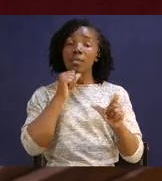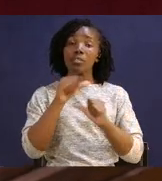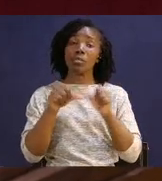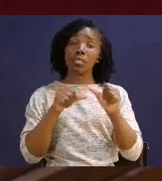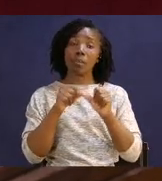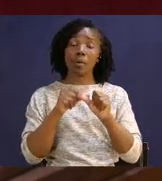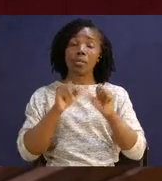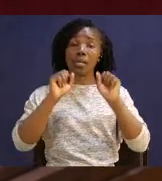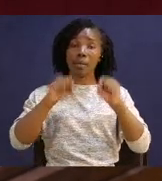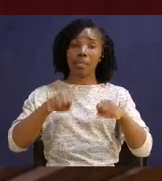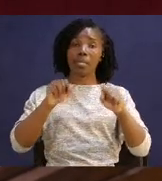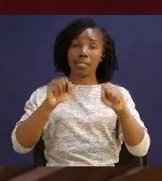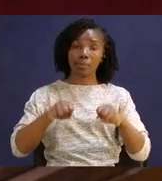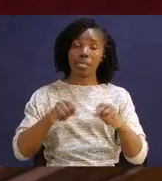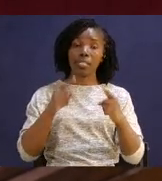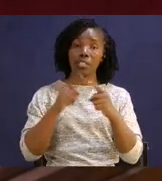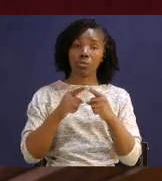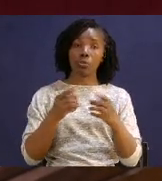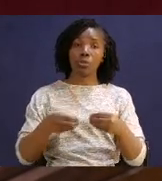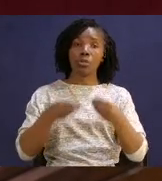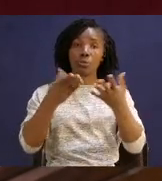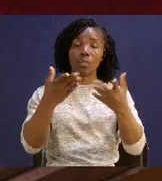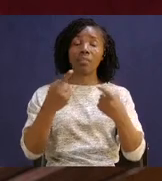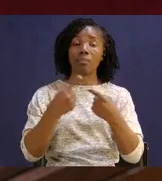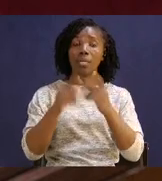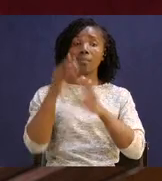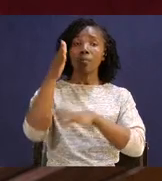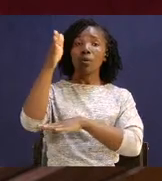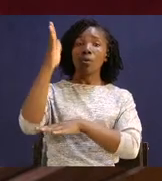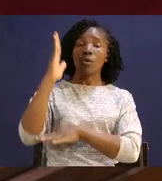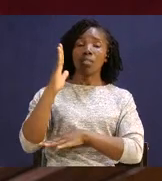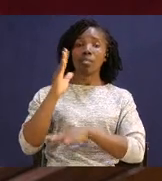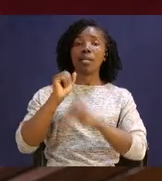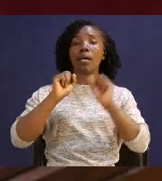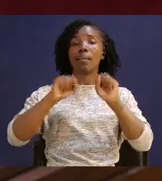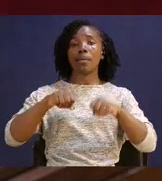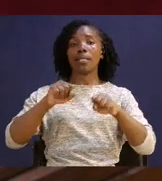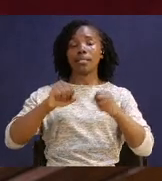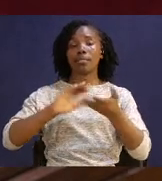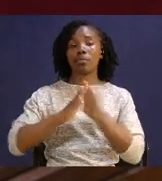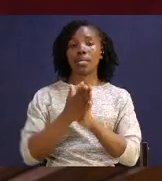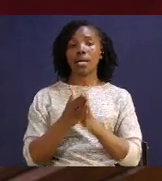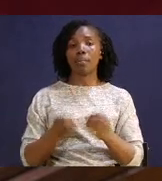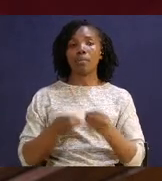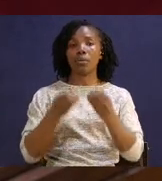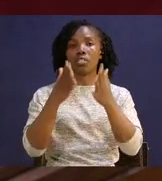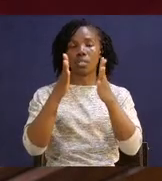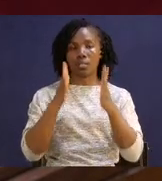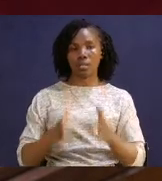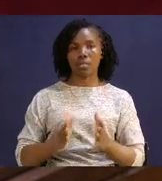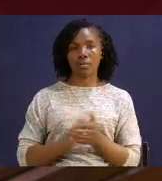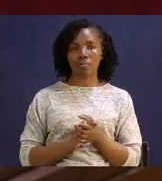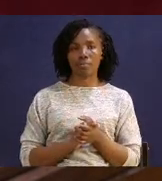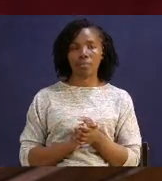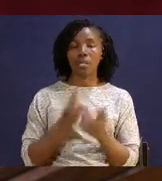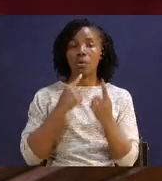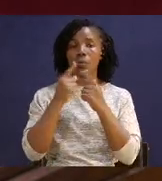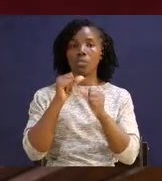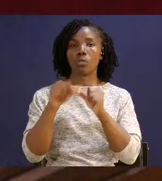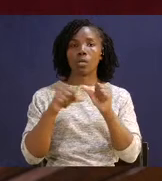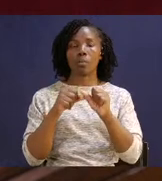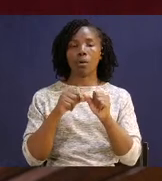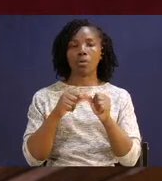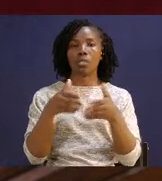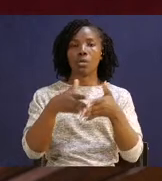give, but God's ability to be generous. So we are talking about open